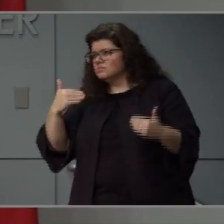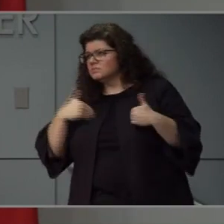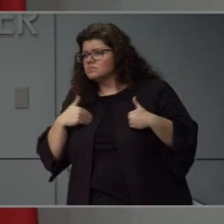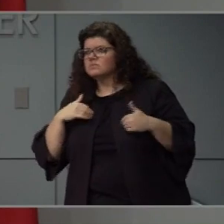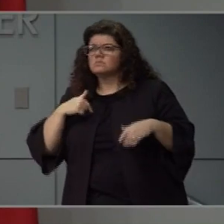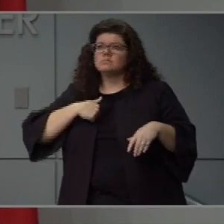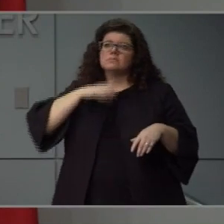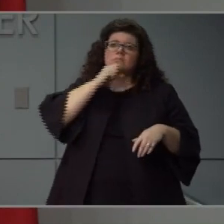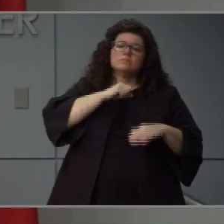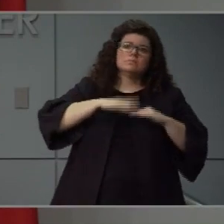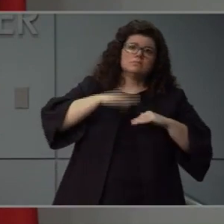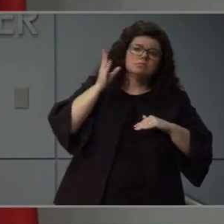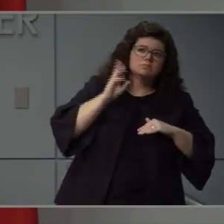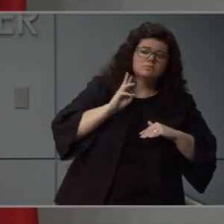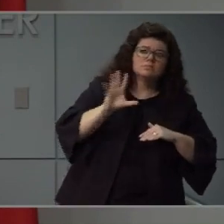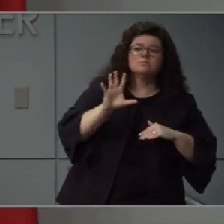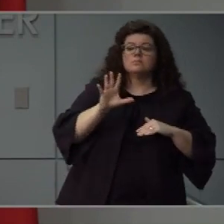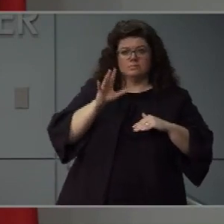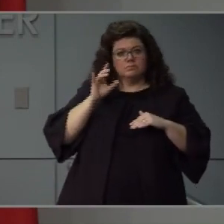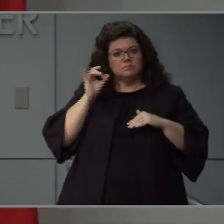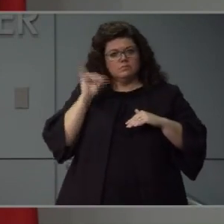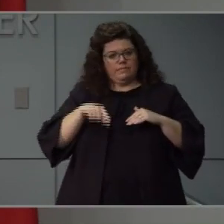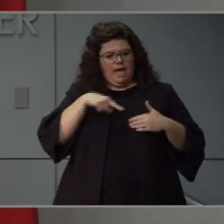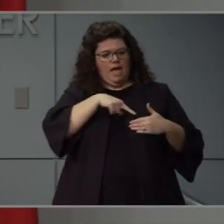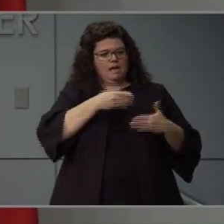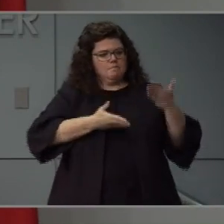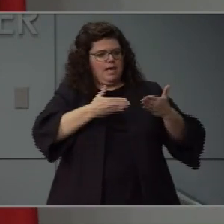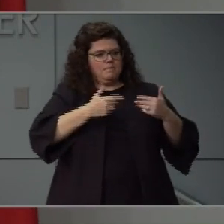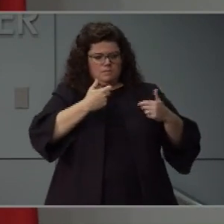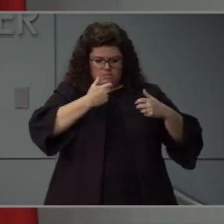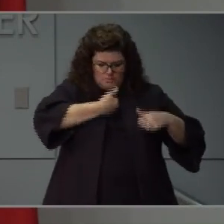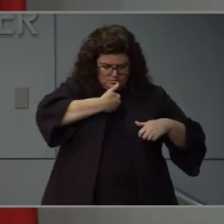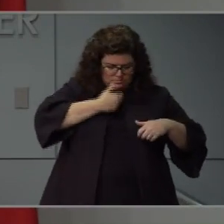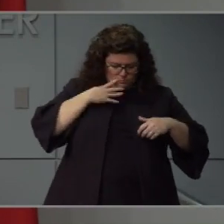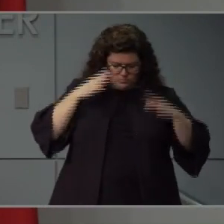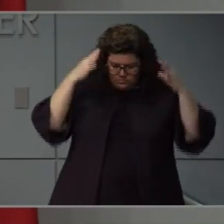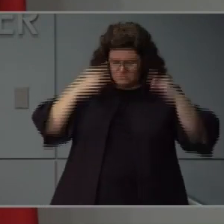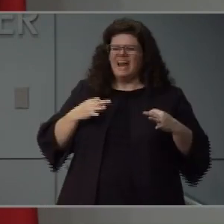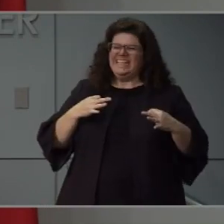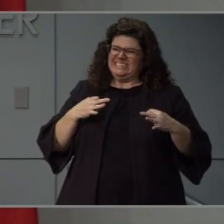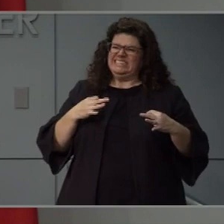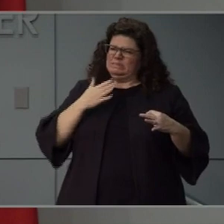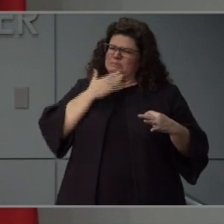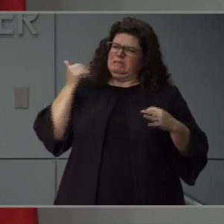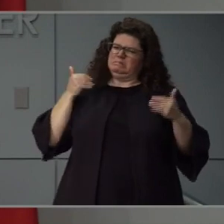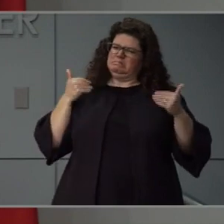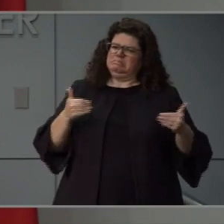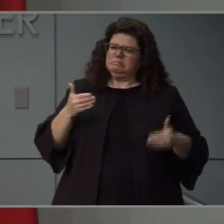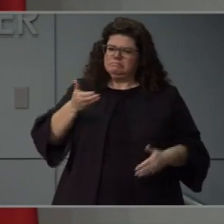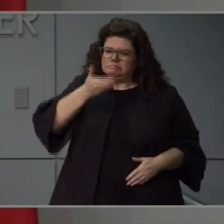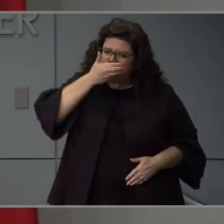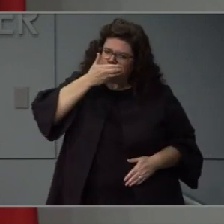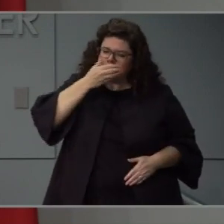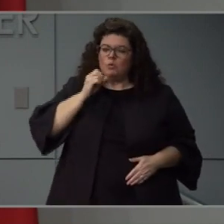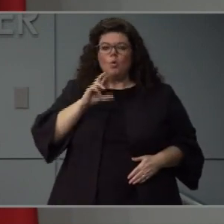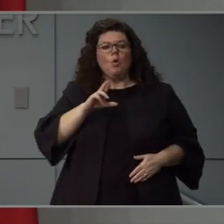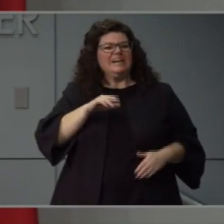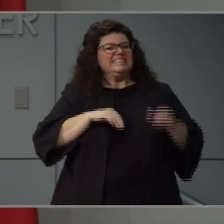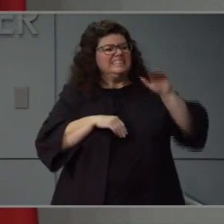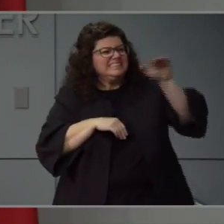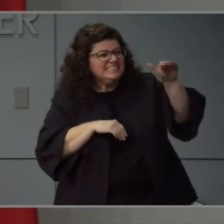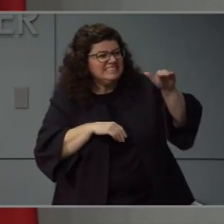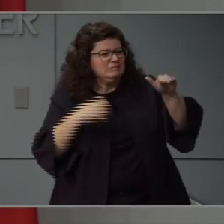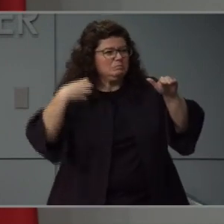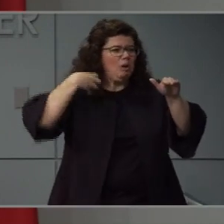who has underlying chronic conditions or may be fighting off cancer, that may be a conversation you need to have with your employer to think